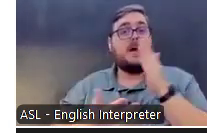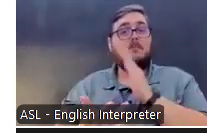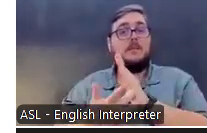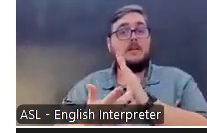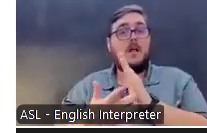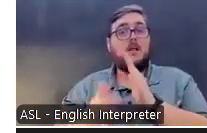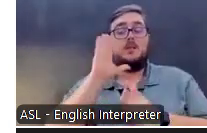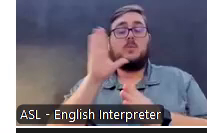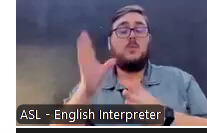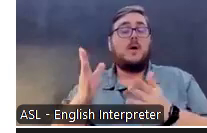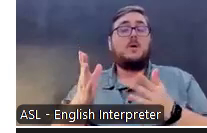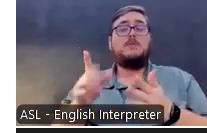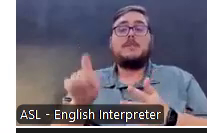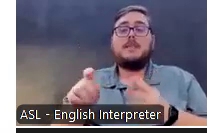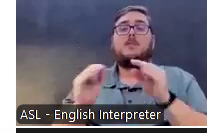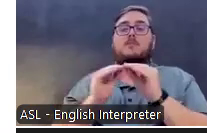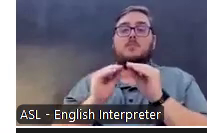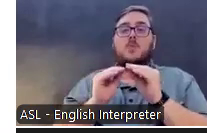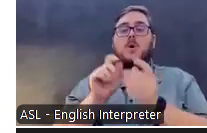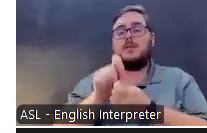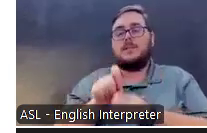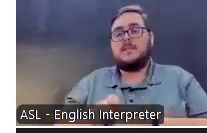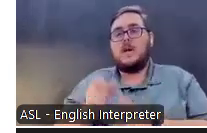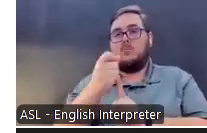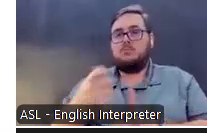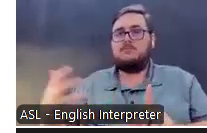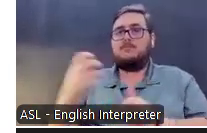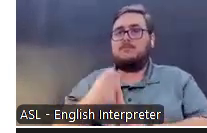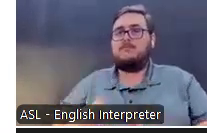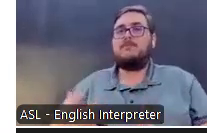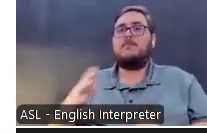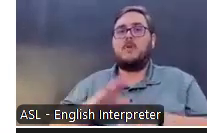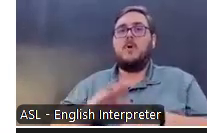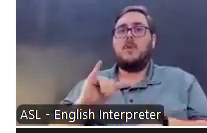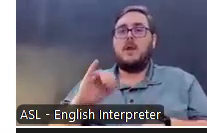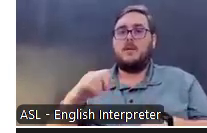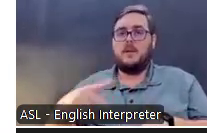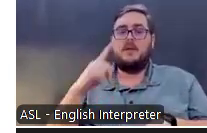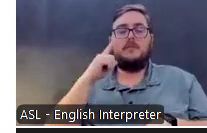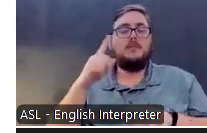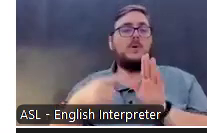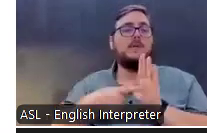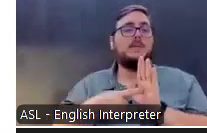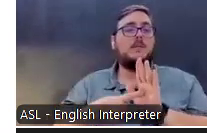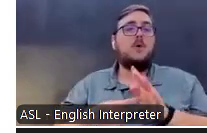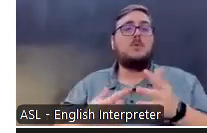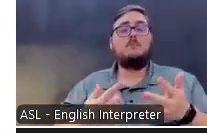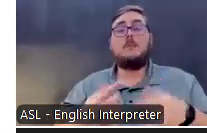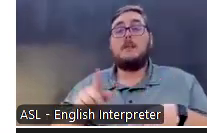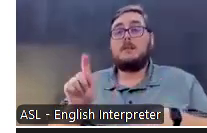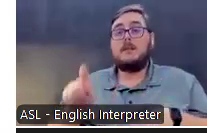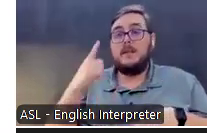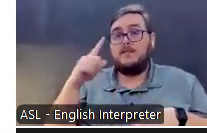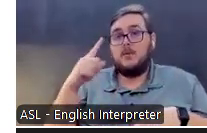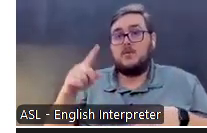more detail on the IEP. For instance, its need, when it will be used, how it will